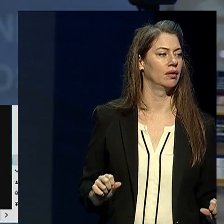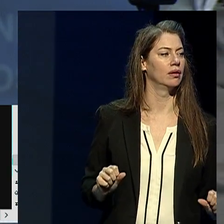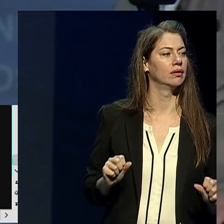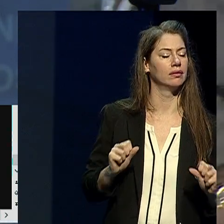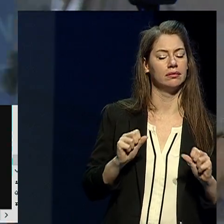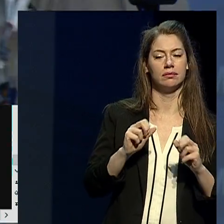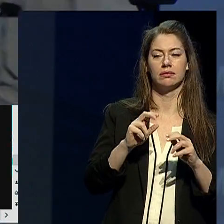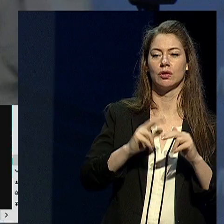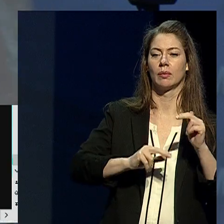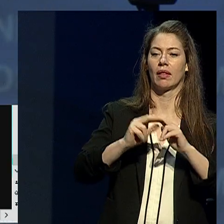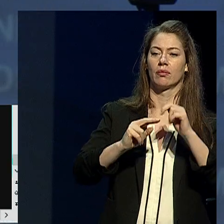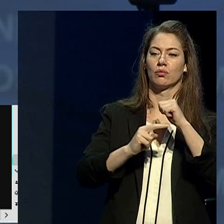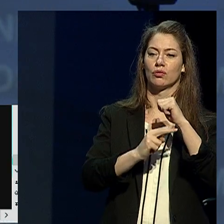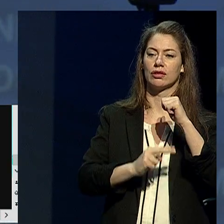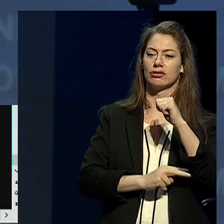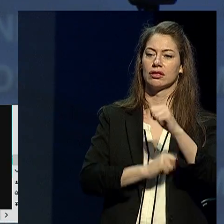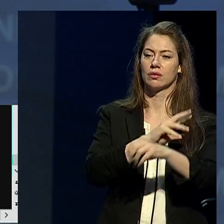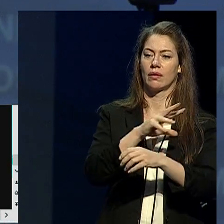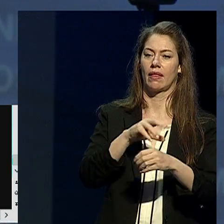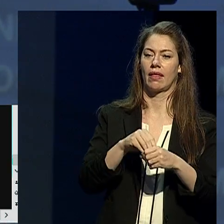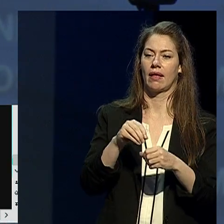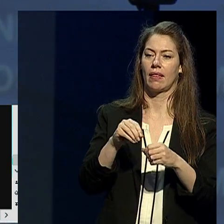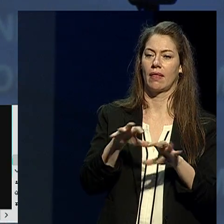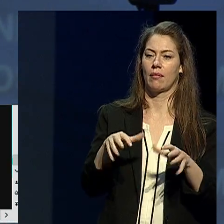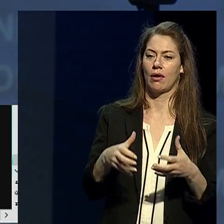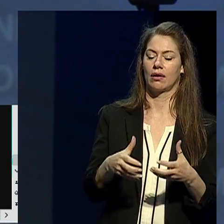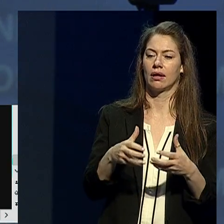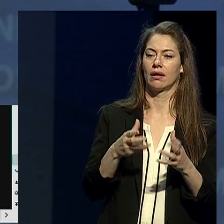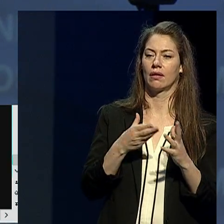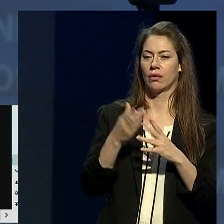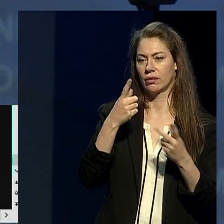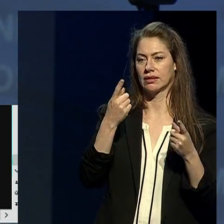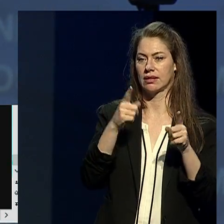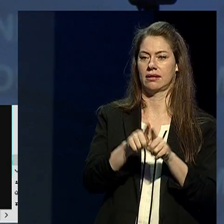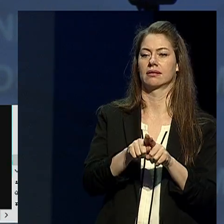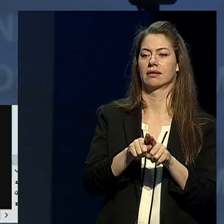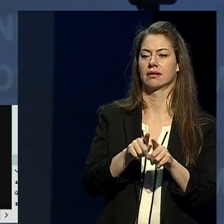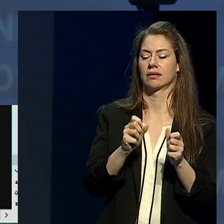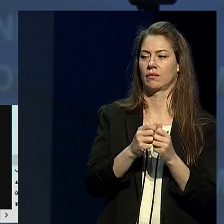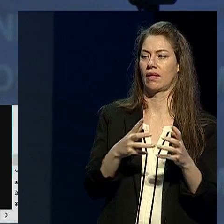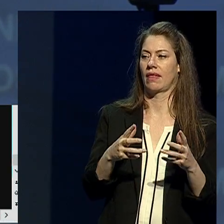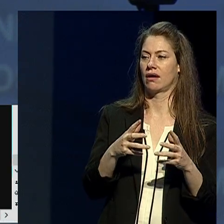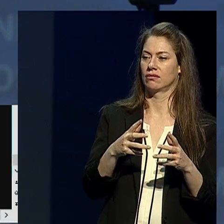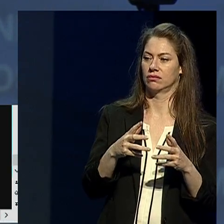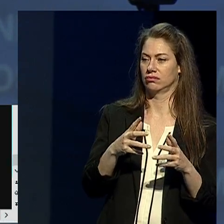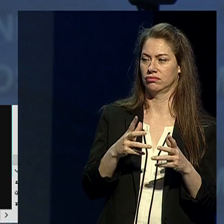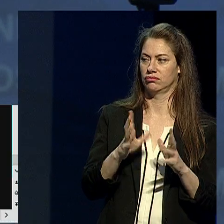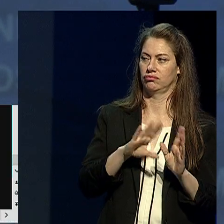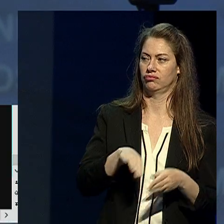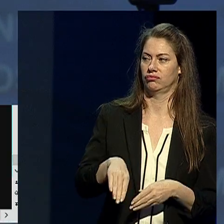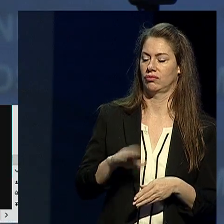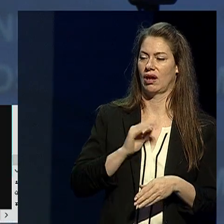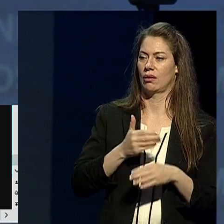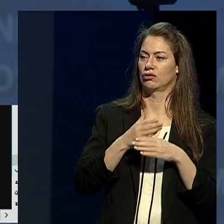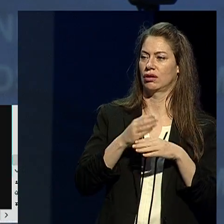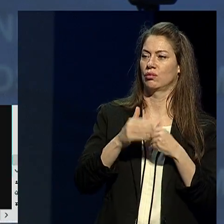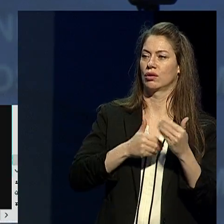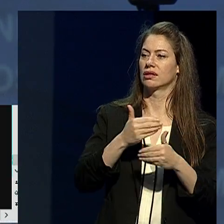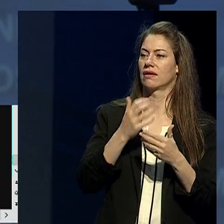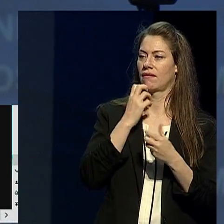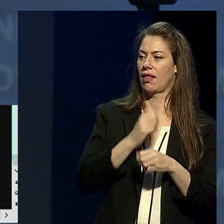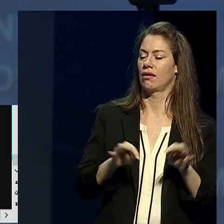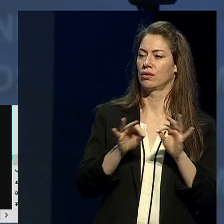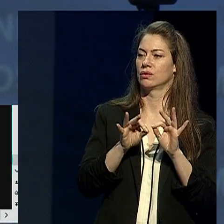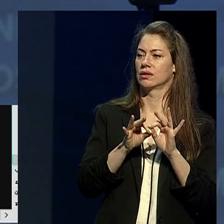build bridges within our party, create consensus without compromising our shared progressive values, and turn